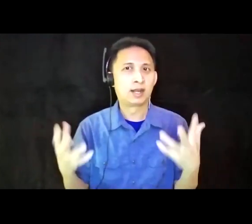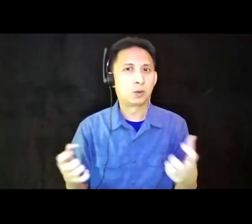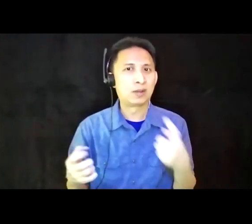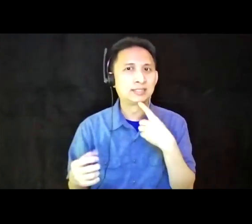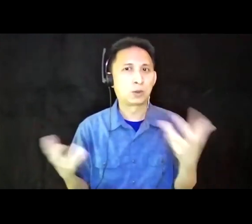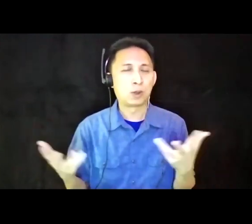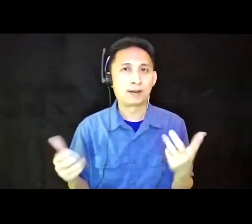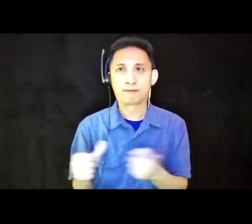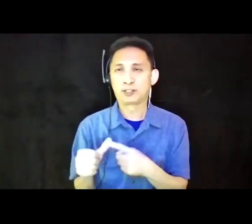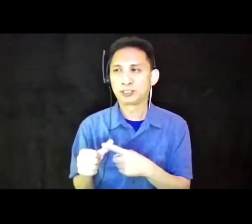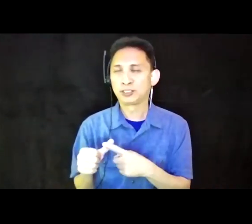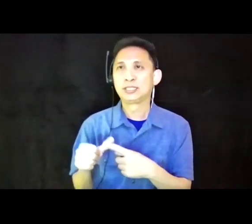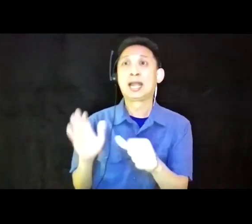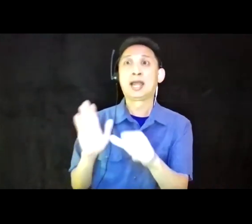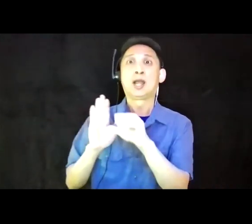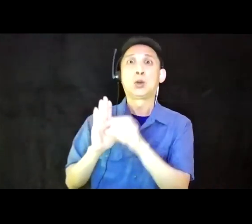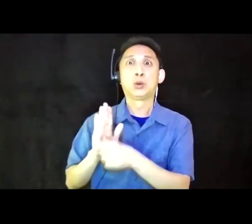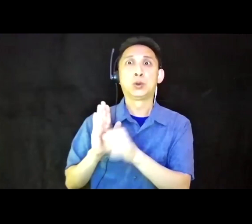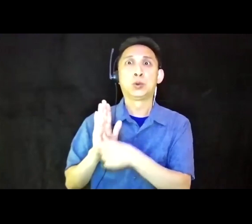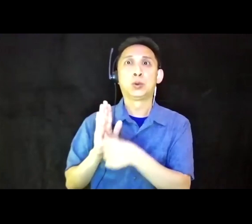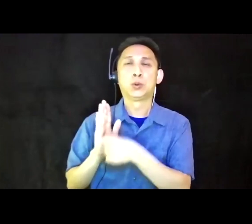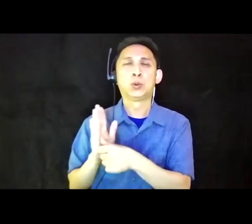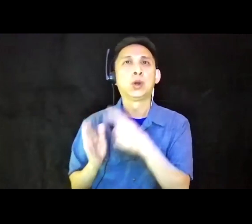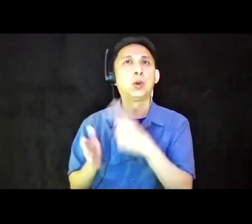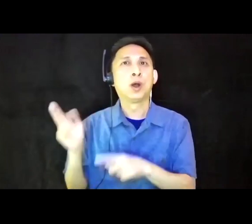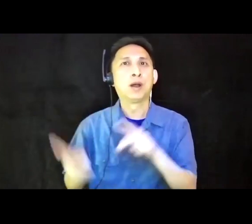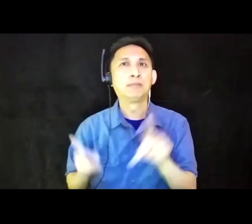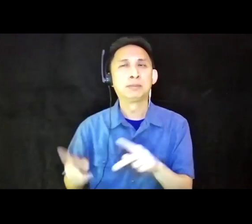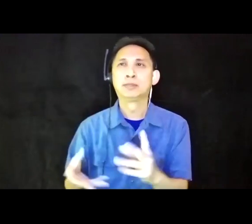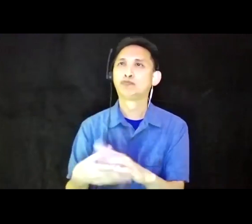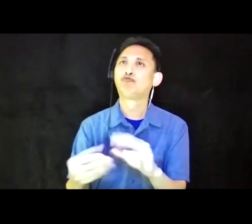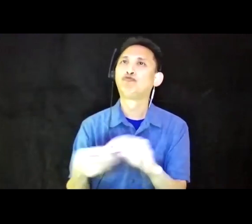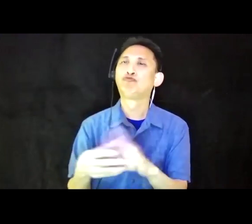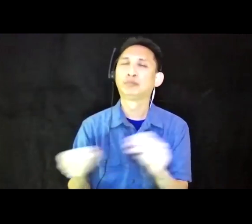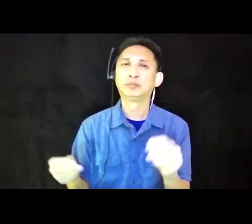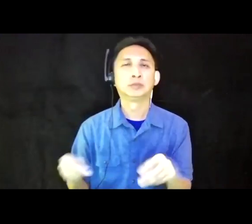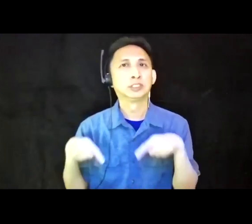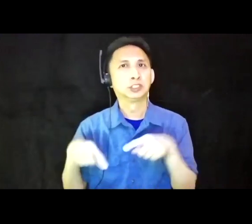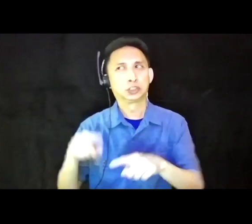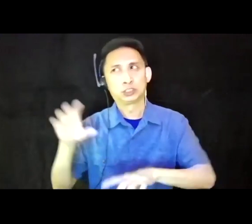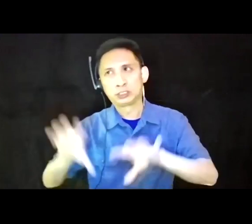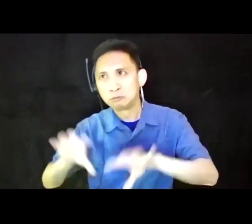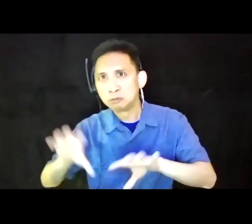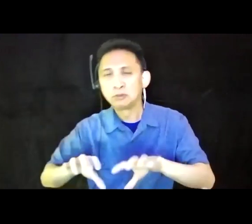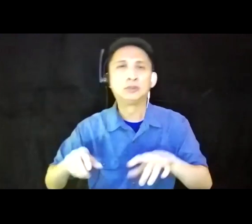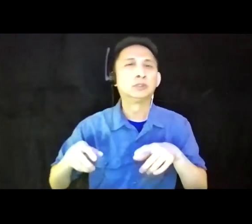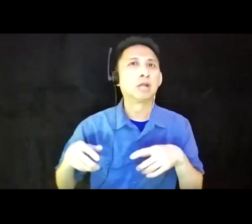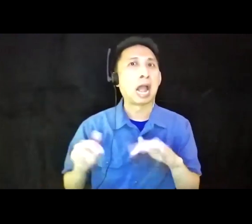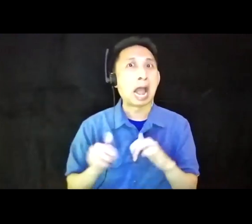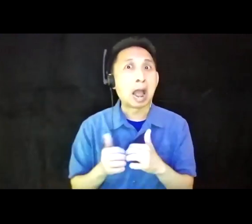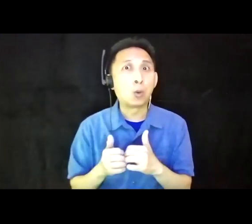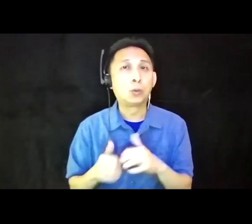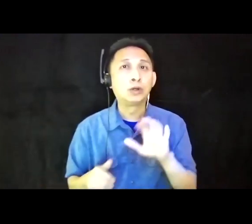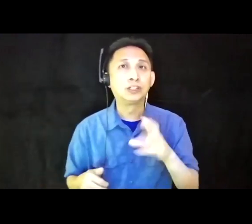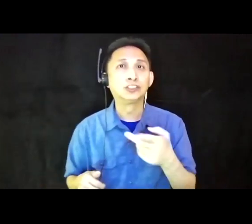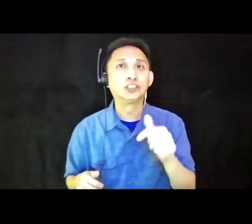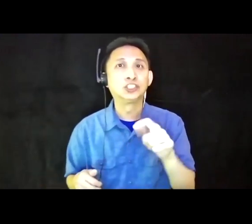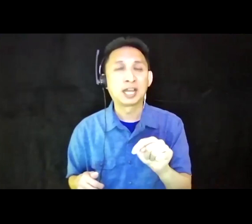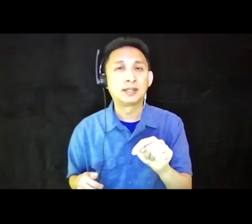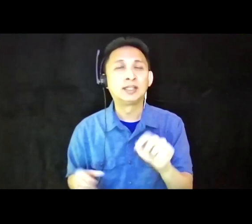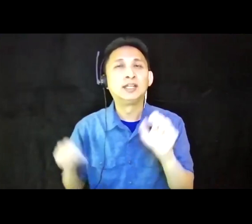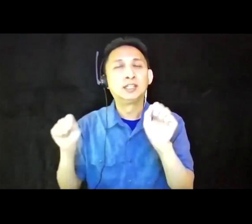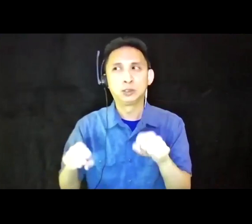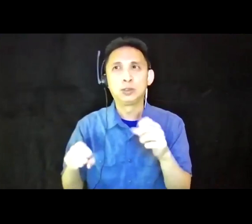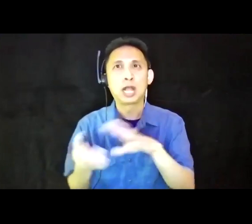what folks are saying during the conversation and in chats through words of encouragement and our reaction buttons. And I was wondering if we could take a